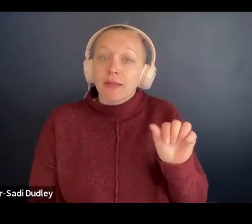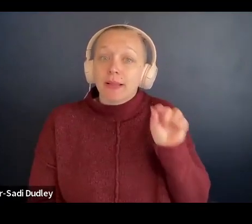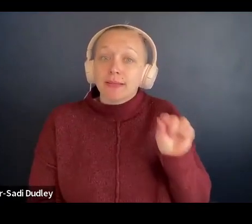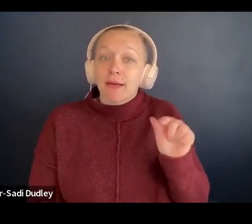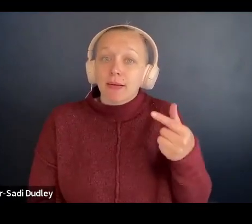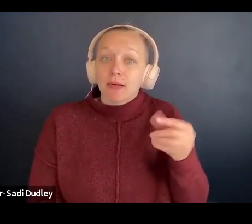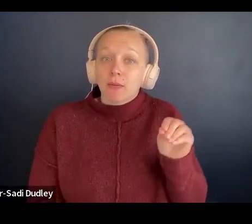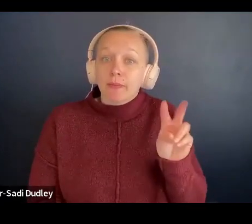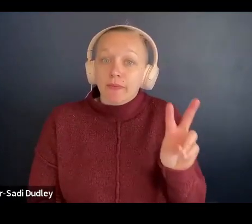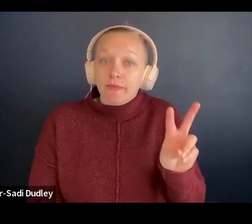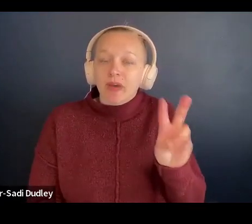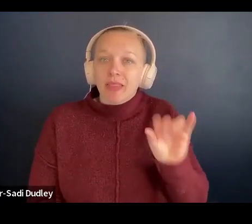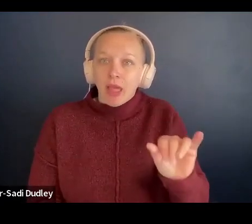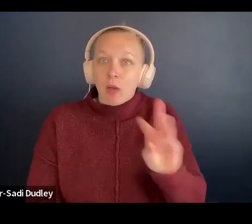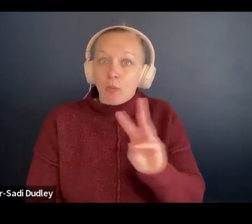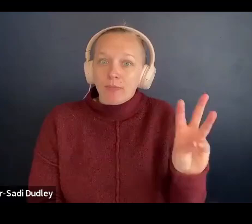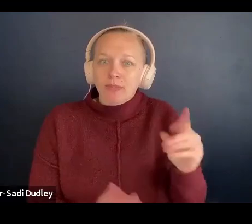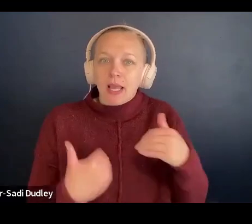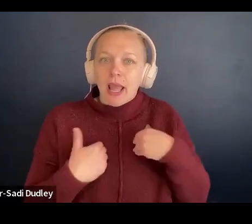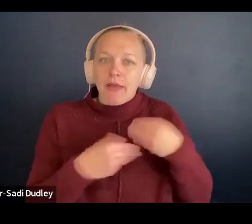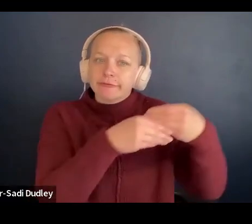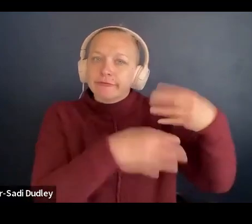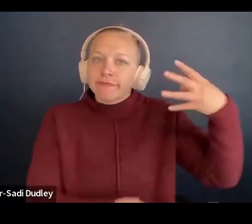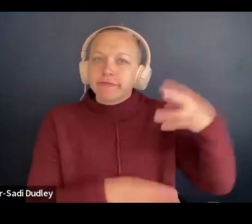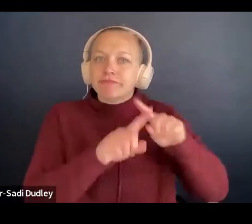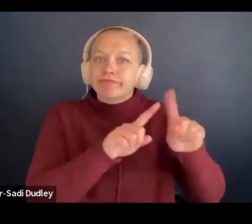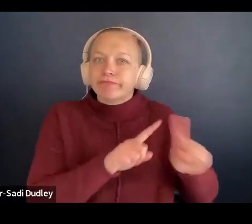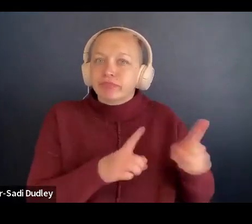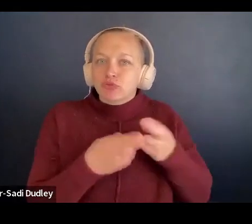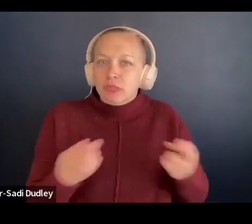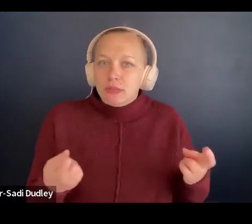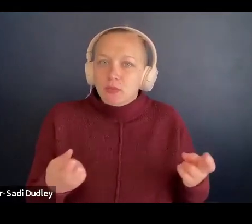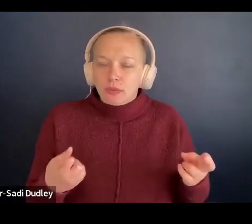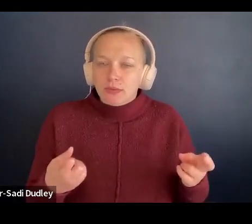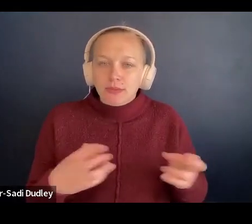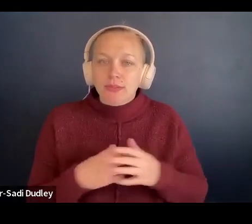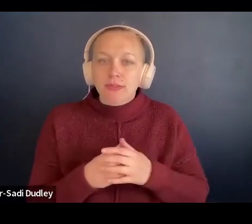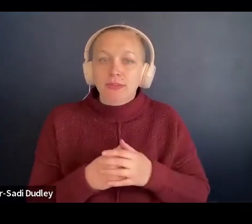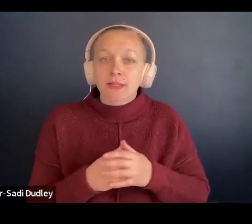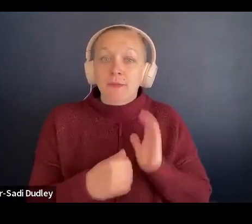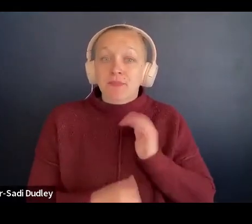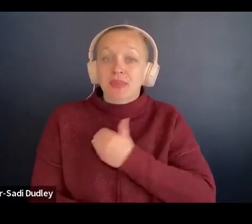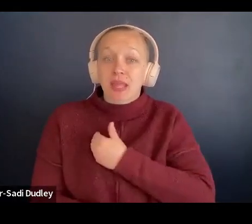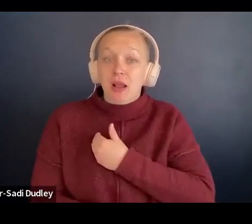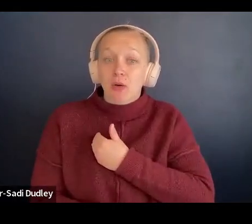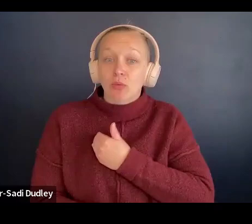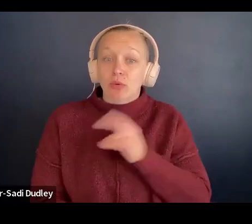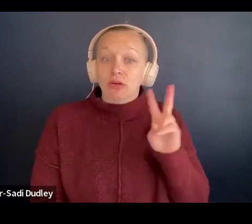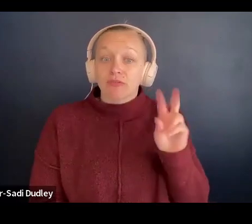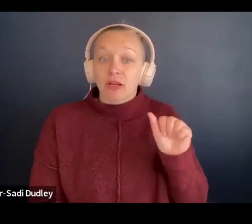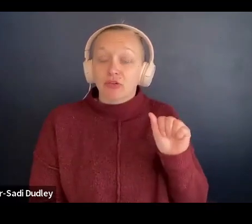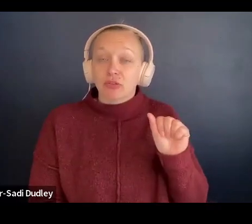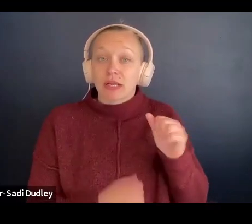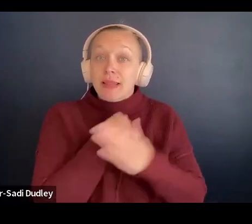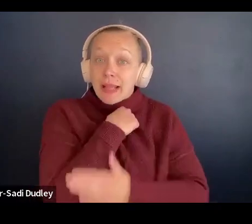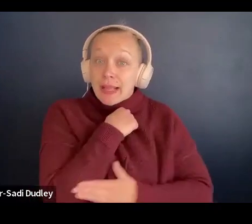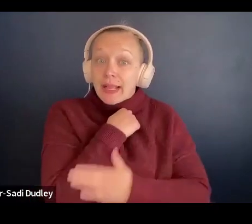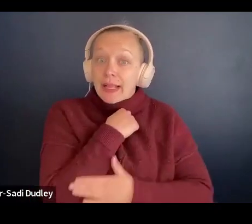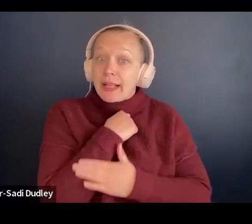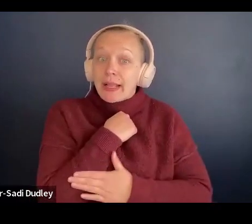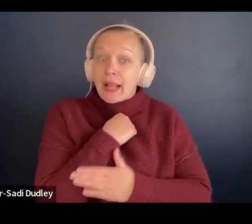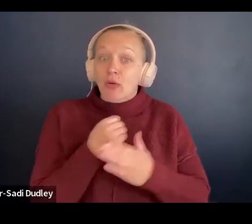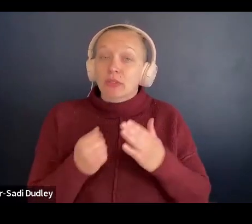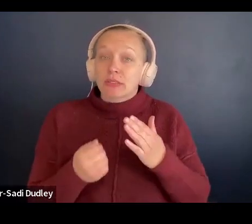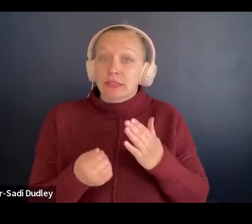www.va.gov, and they have just a plethora of resources. The County Veterans Service Office is also, another